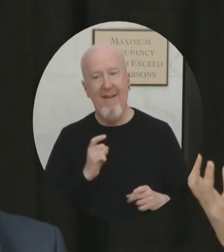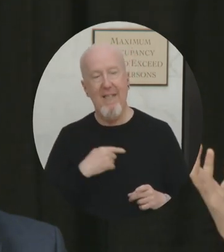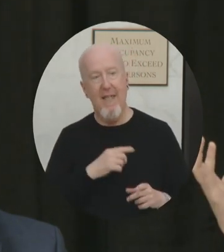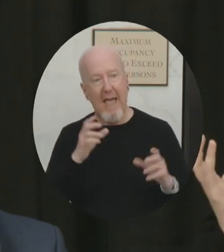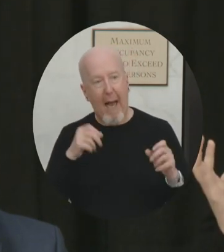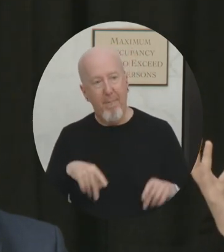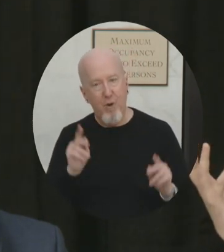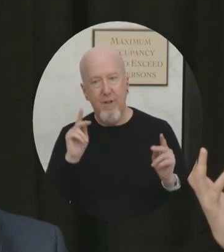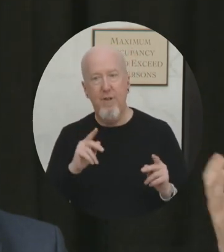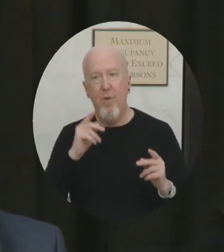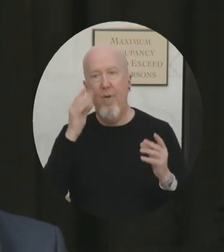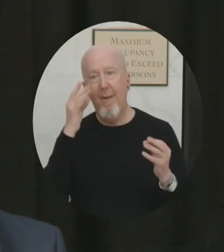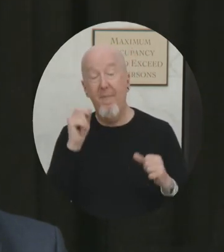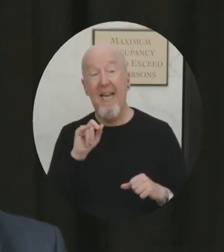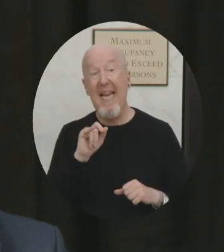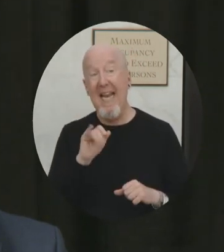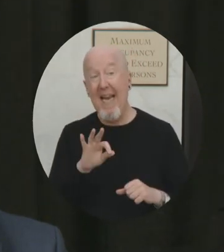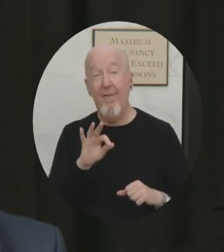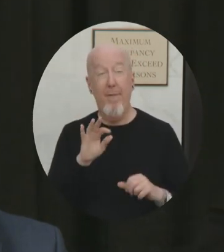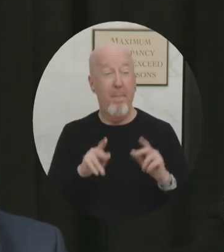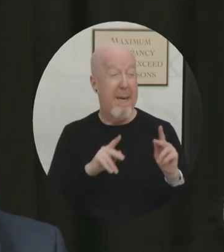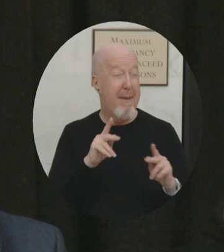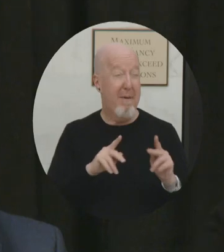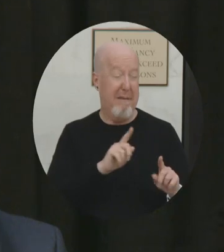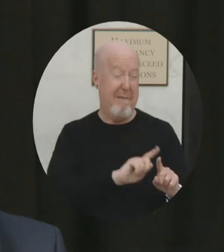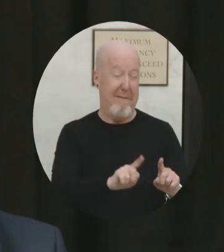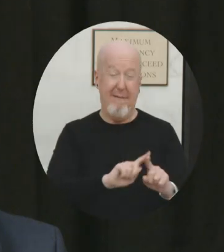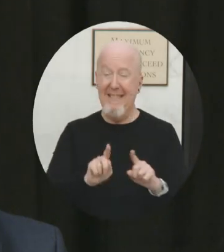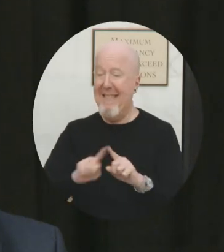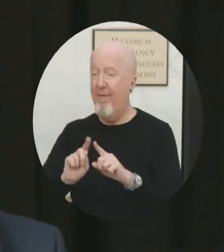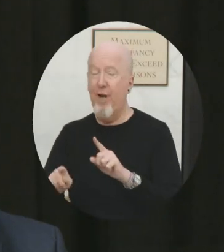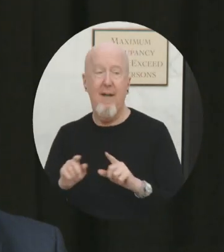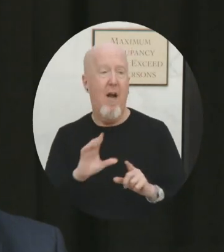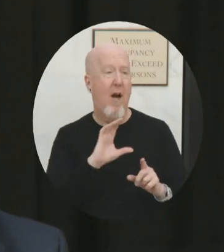about if people of all different cultures